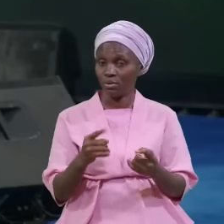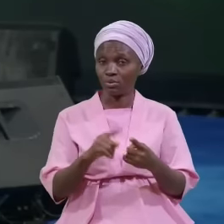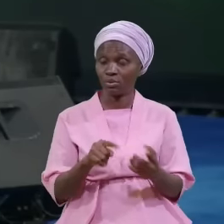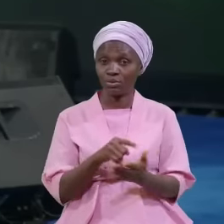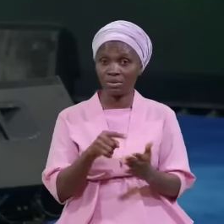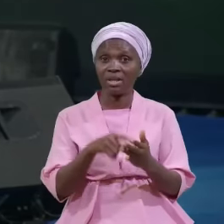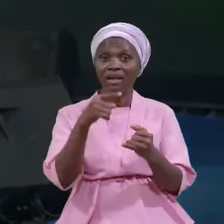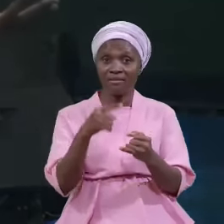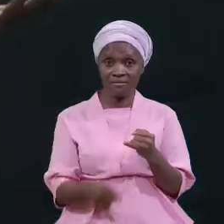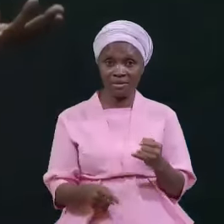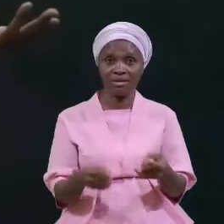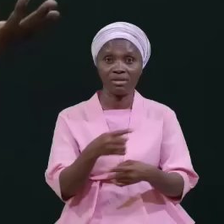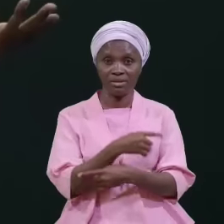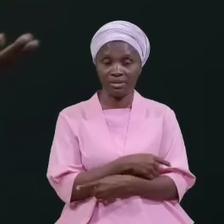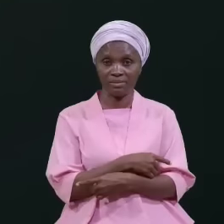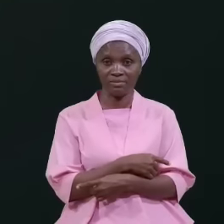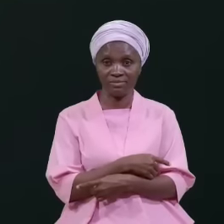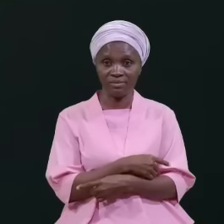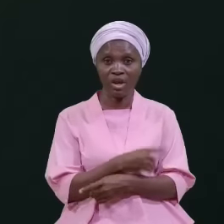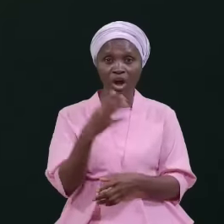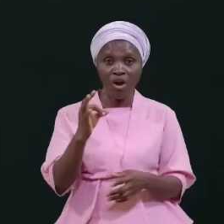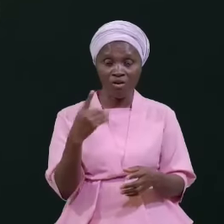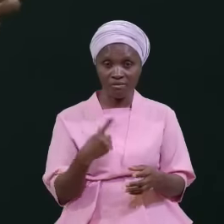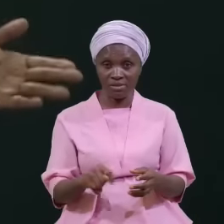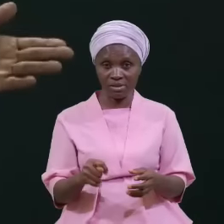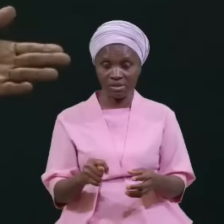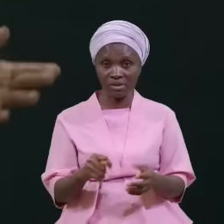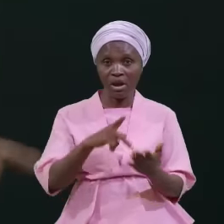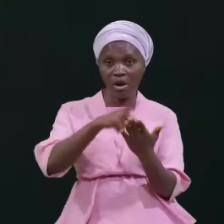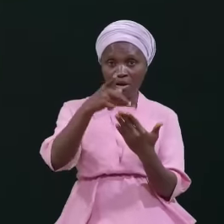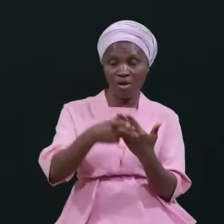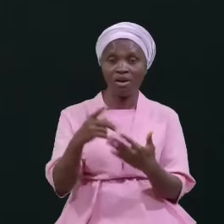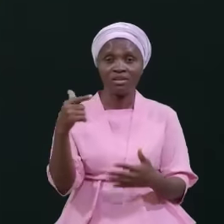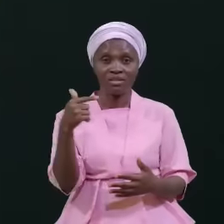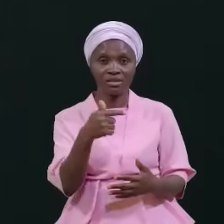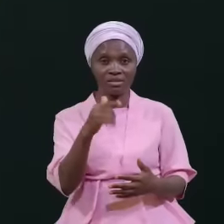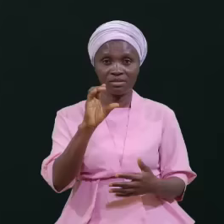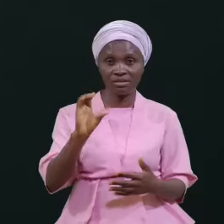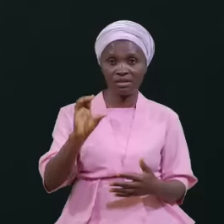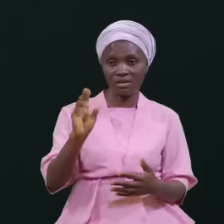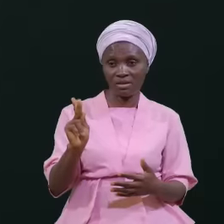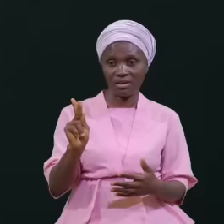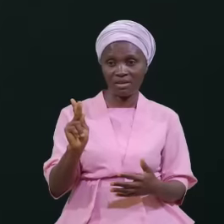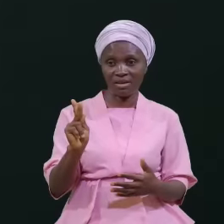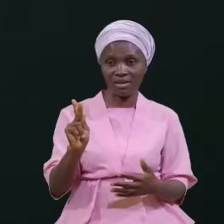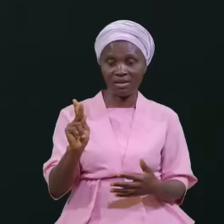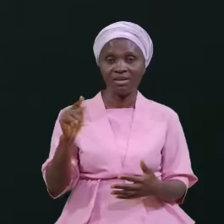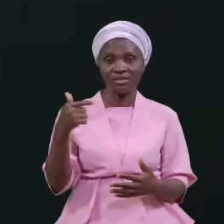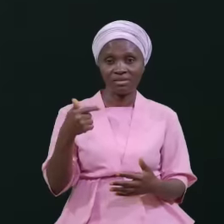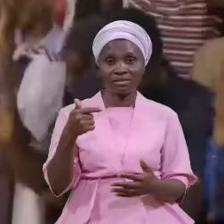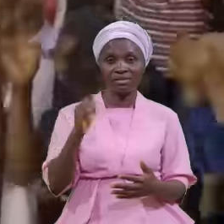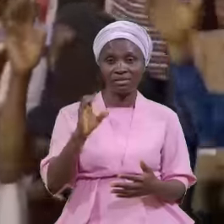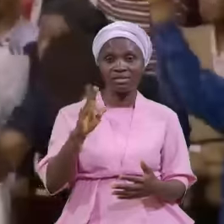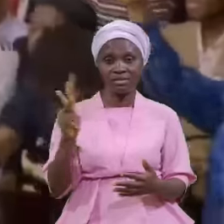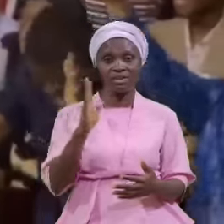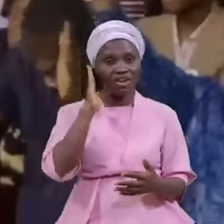day of the crusade of the GCK. GCK will bear fruit in your